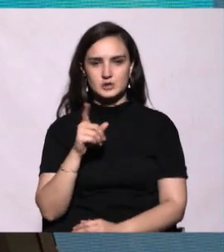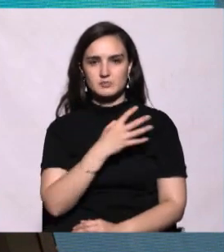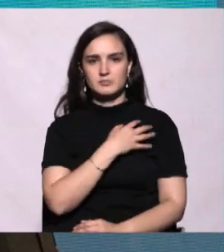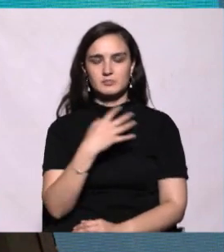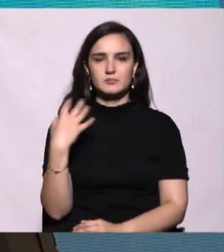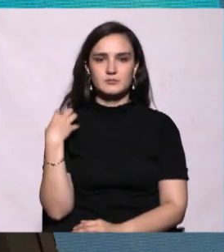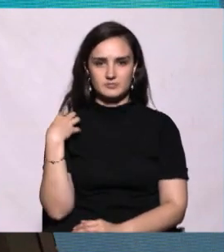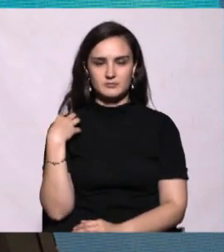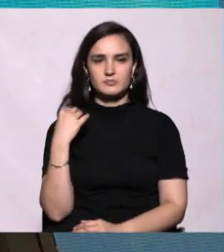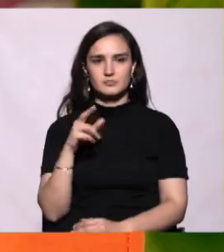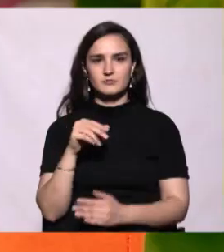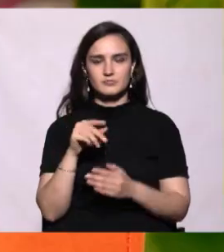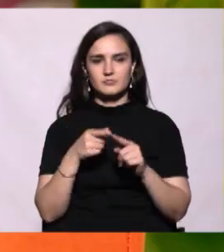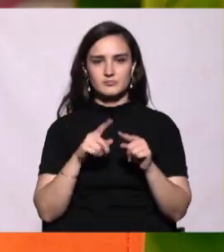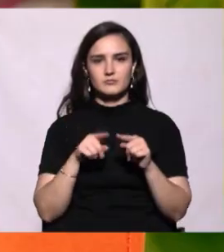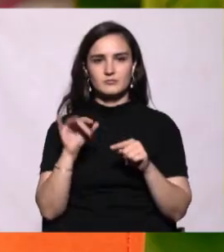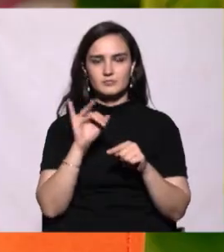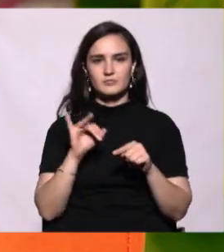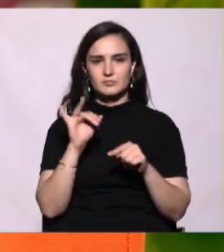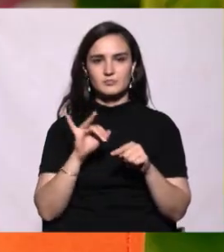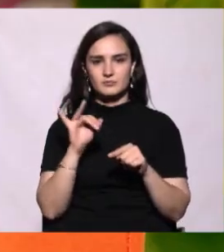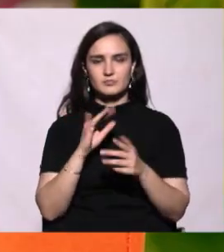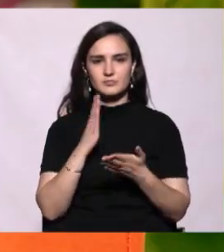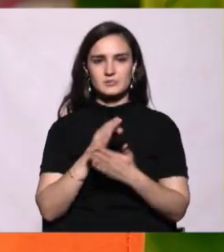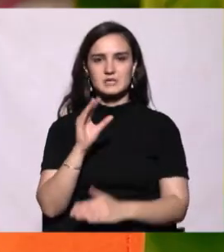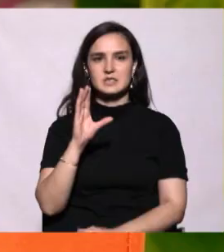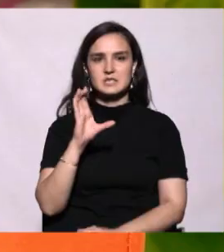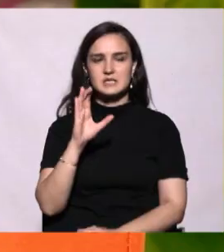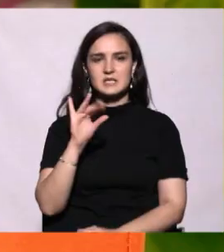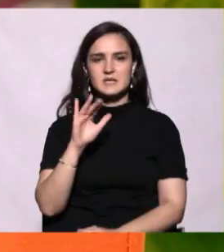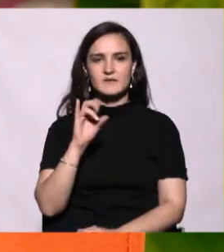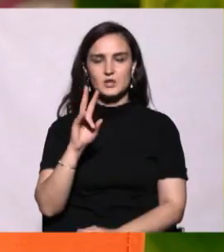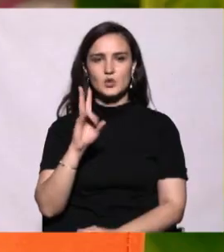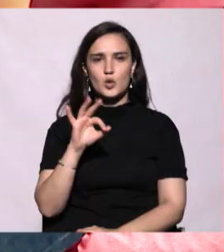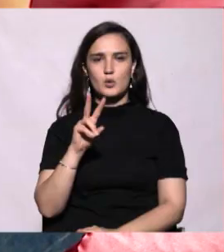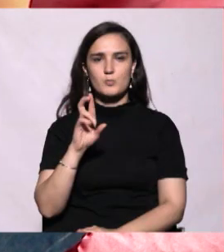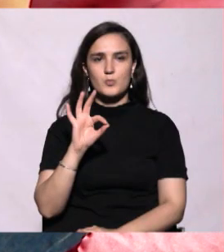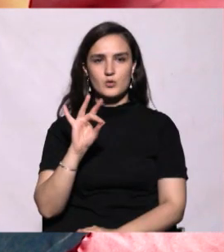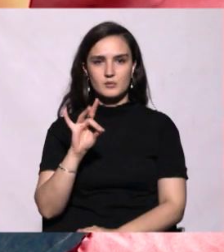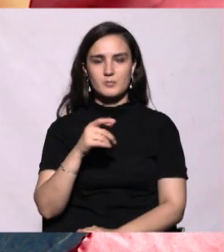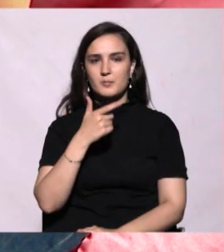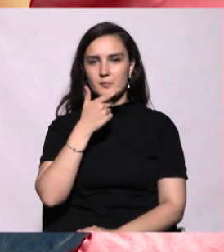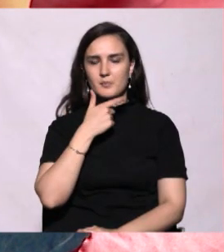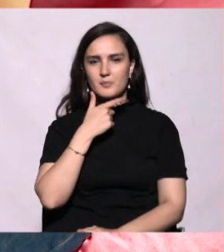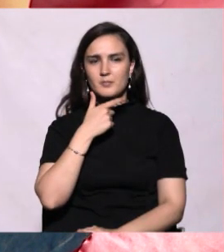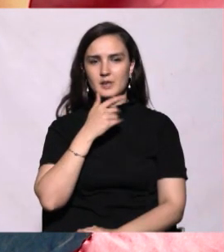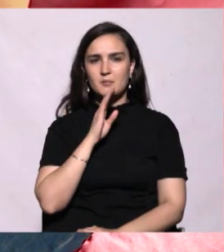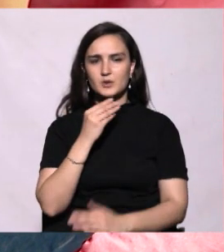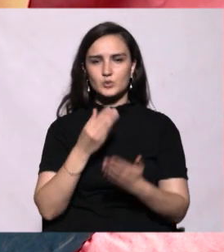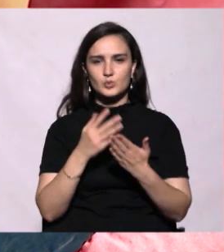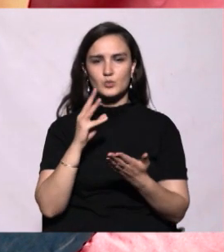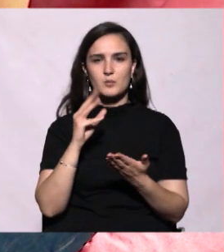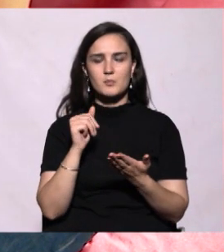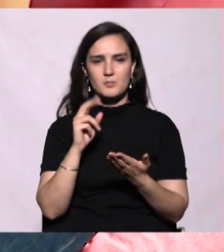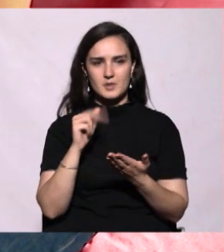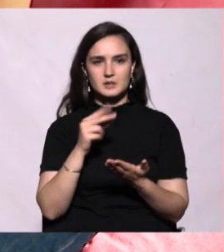the Knights of the Round Table. The story is by Stephen Colborne. Well, Ms. Maka, since we're talking about kings and